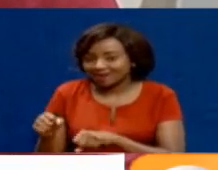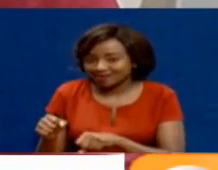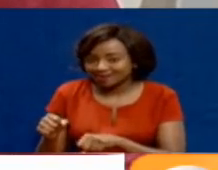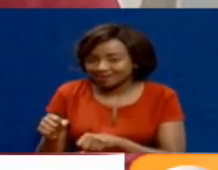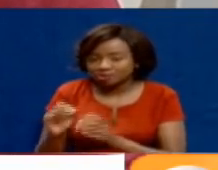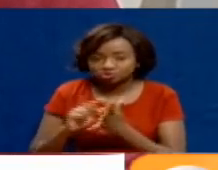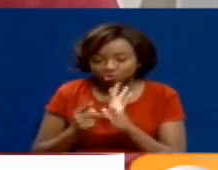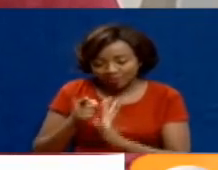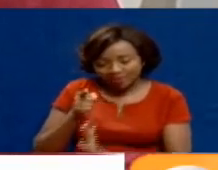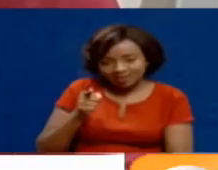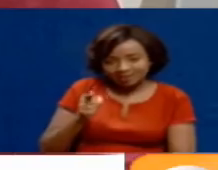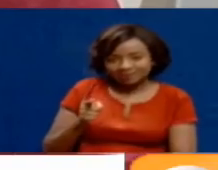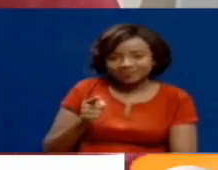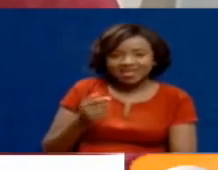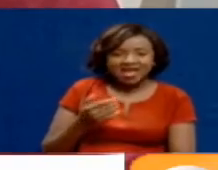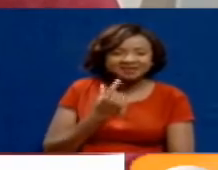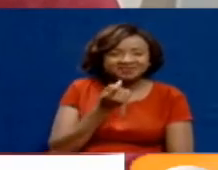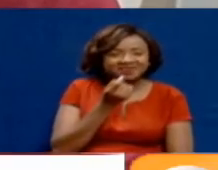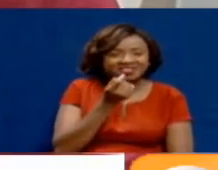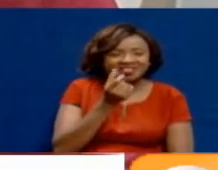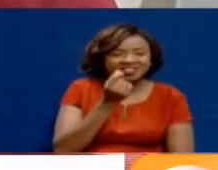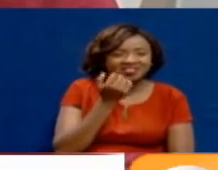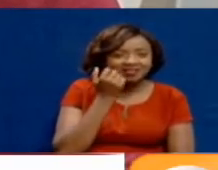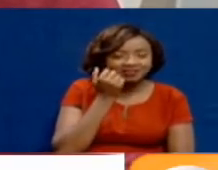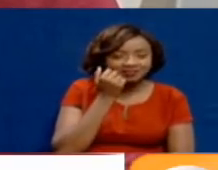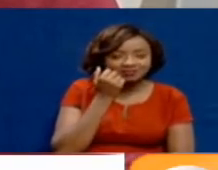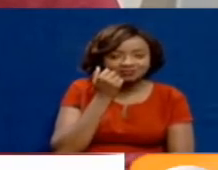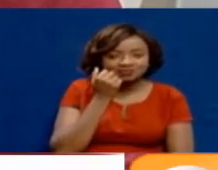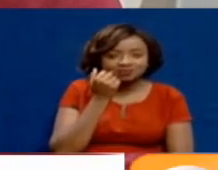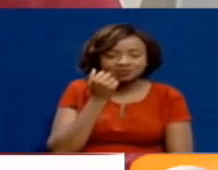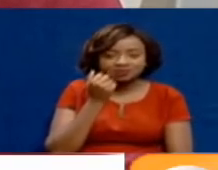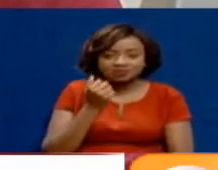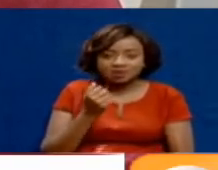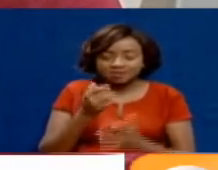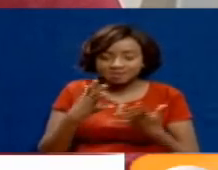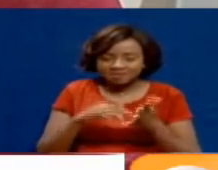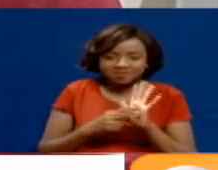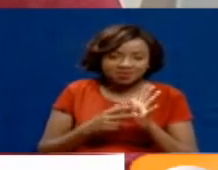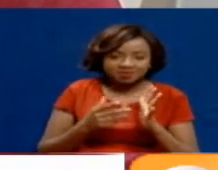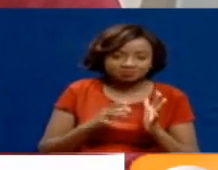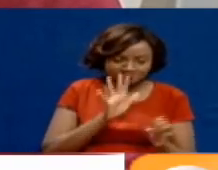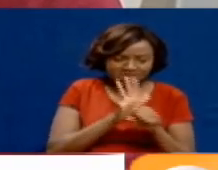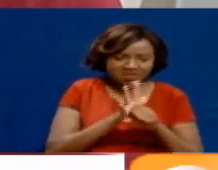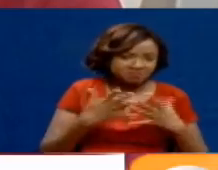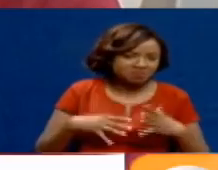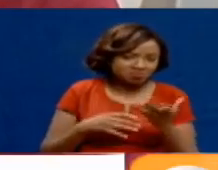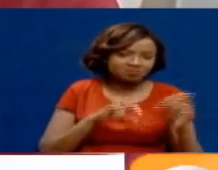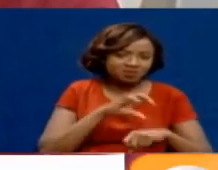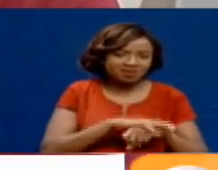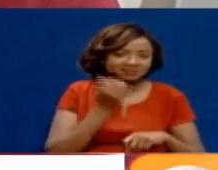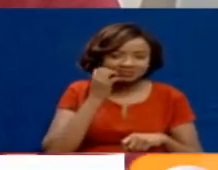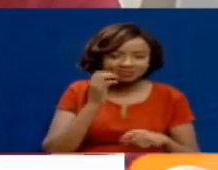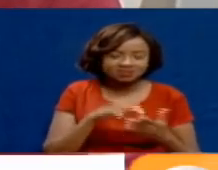they are in they have mild to moderate disease, and this is about 8 out of 10 people. Now if you go